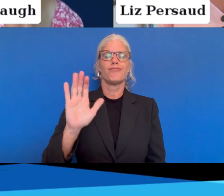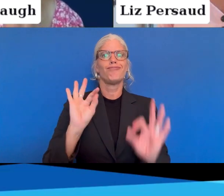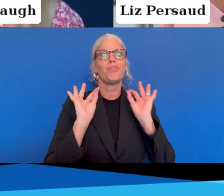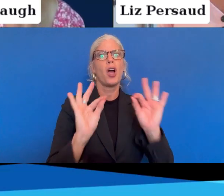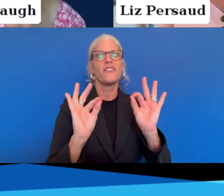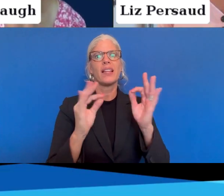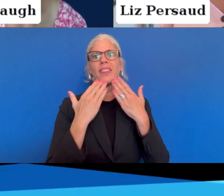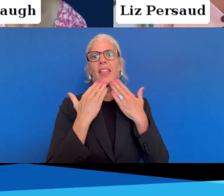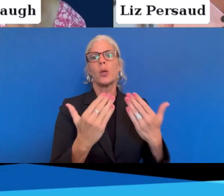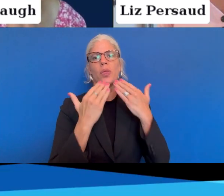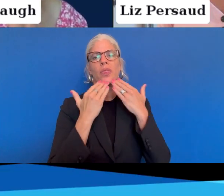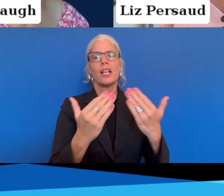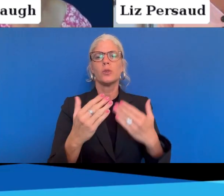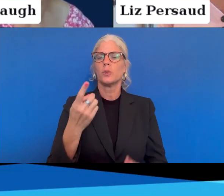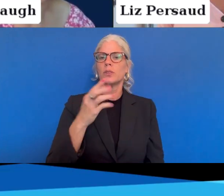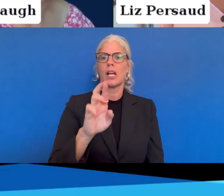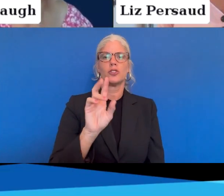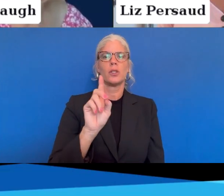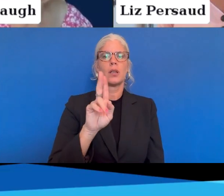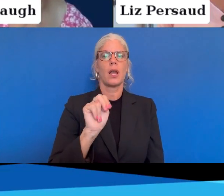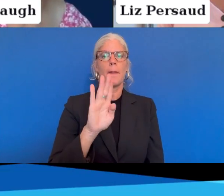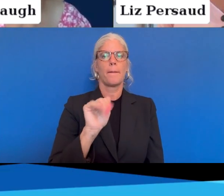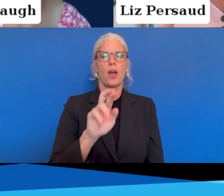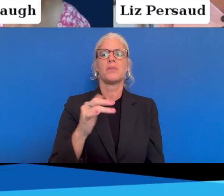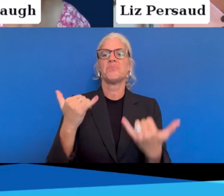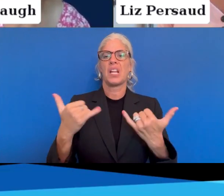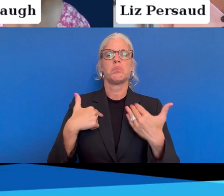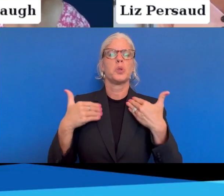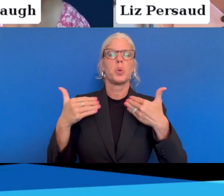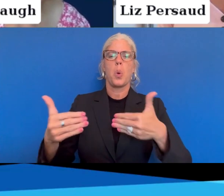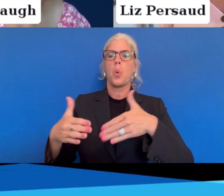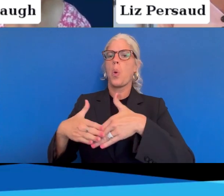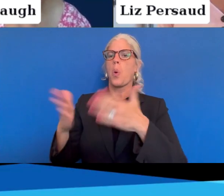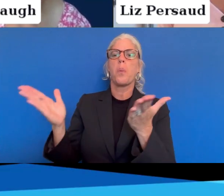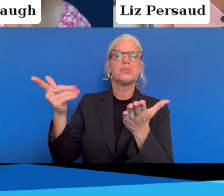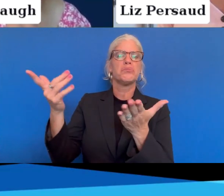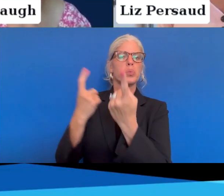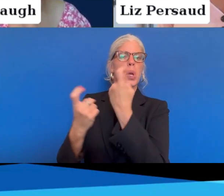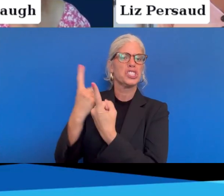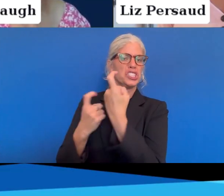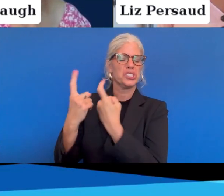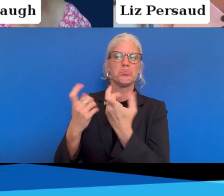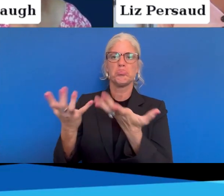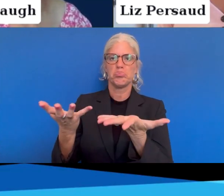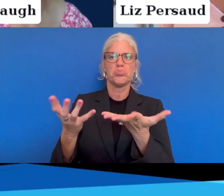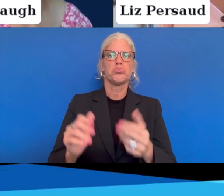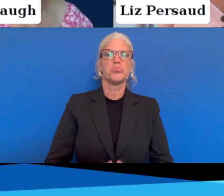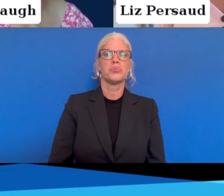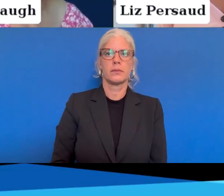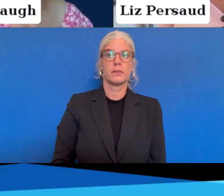Terrific. Thank you so much, Dr. Dunbar. I am now going to open up the floor for